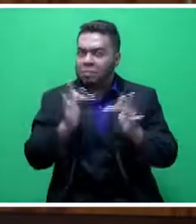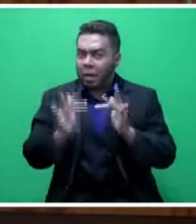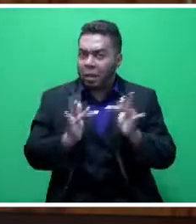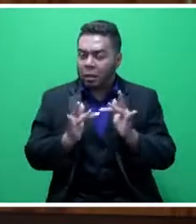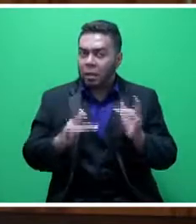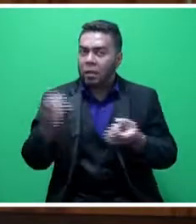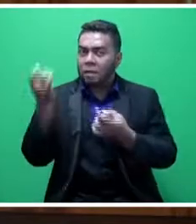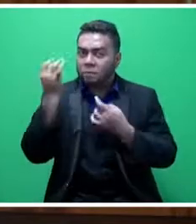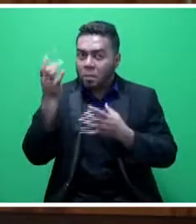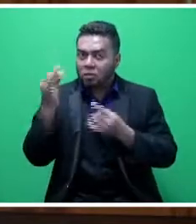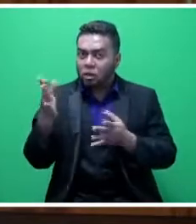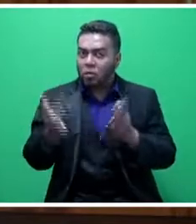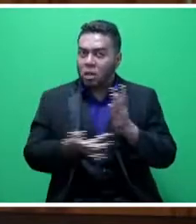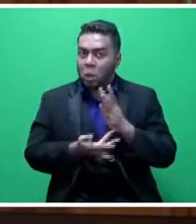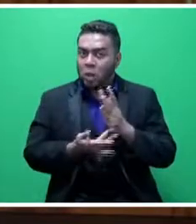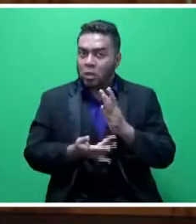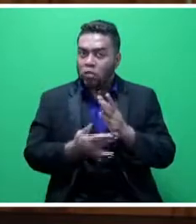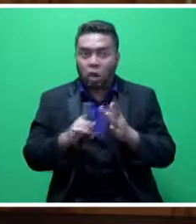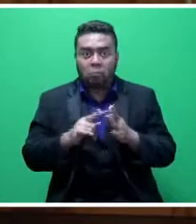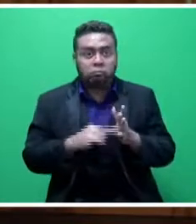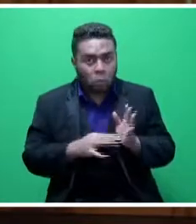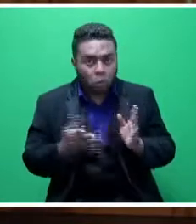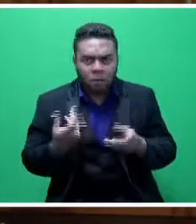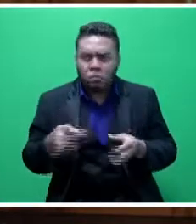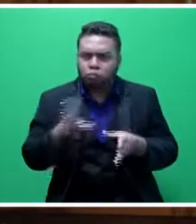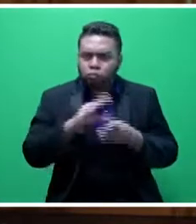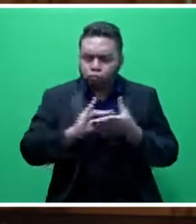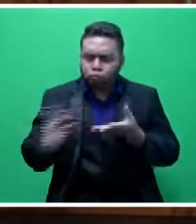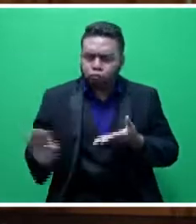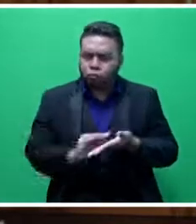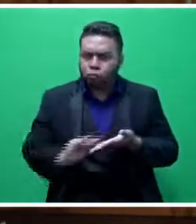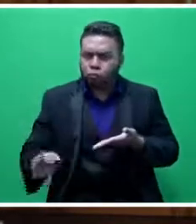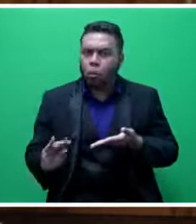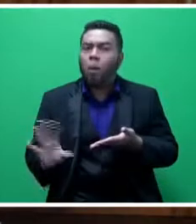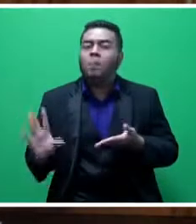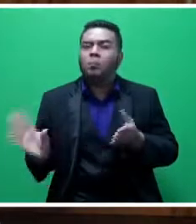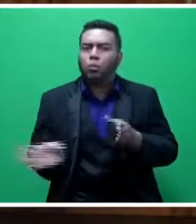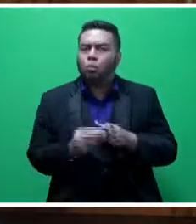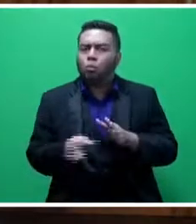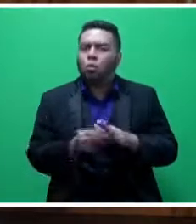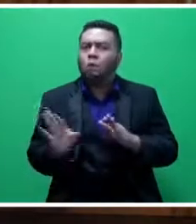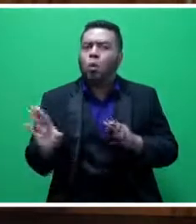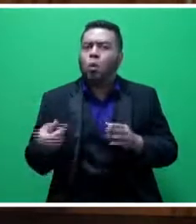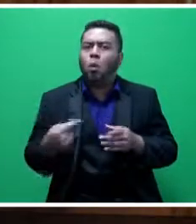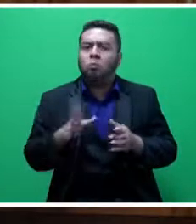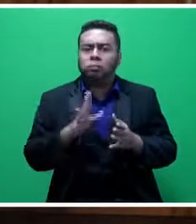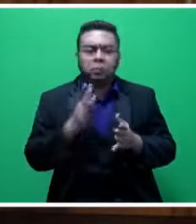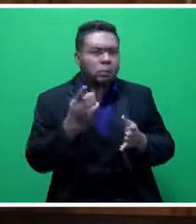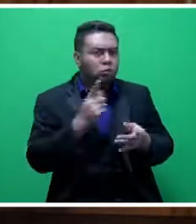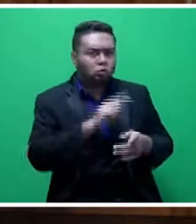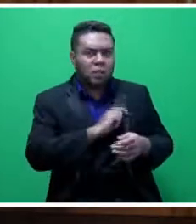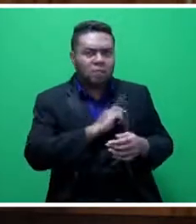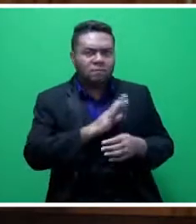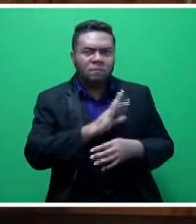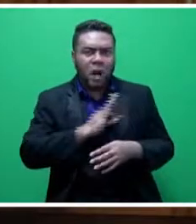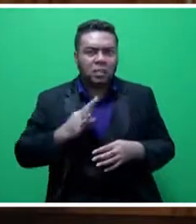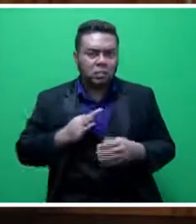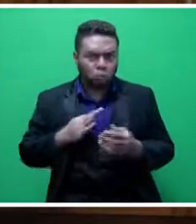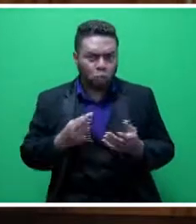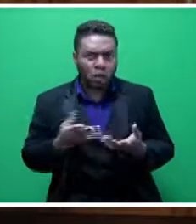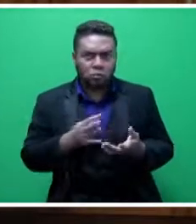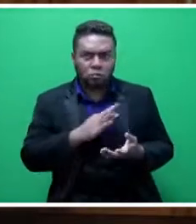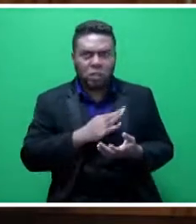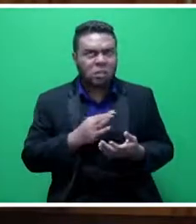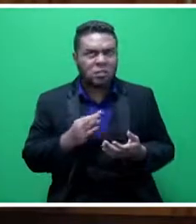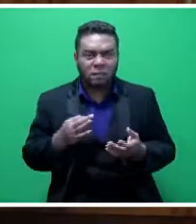Money collected from the data levy went into the Telecommunications Development Trust Fund, established under the Telecommunications Trust Fund Regulation 2016